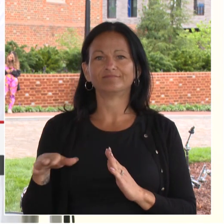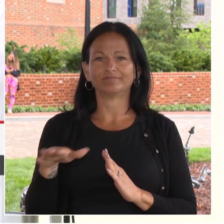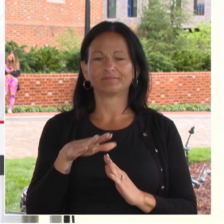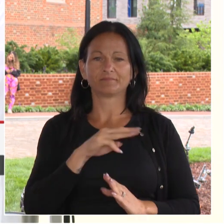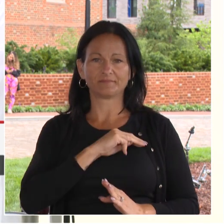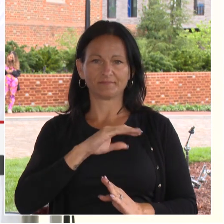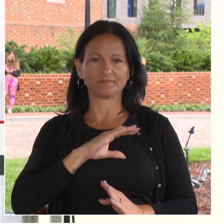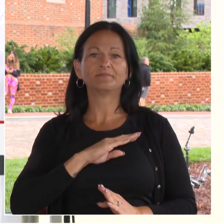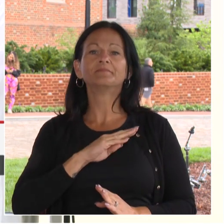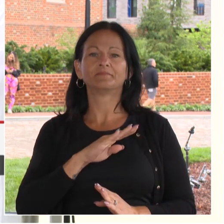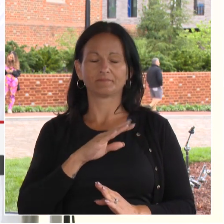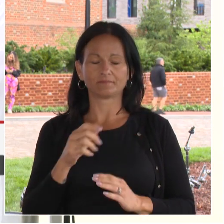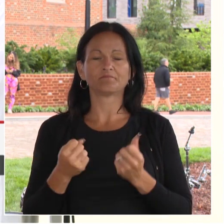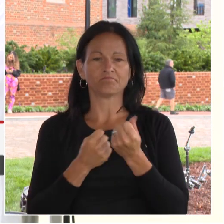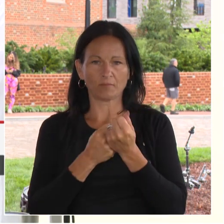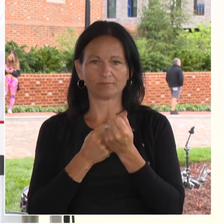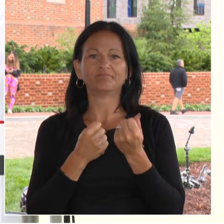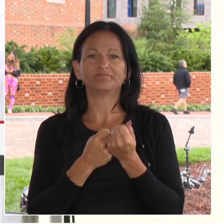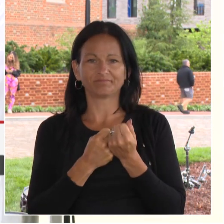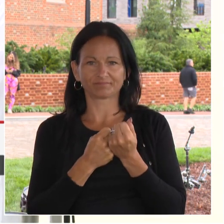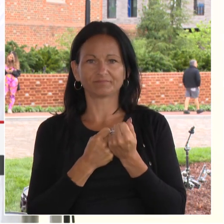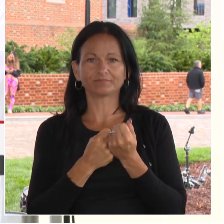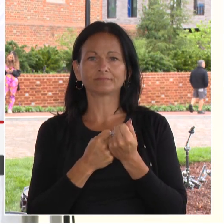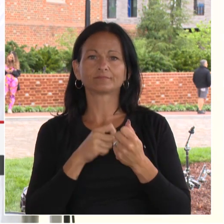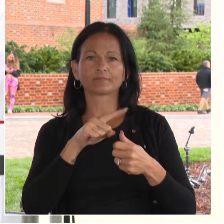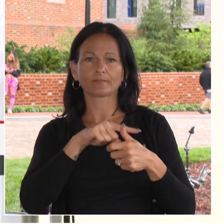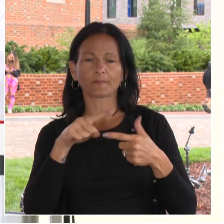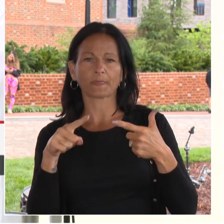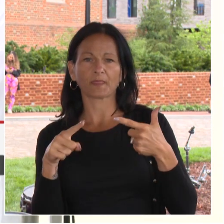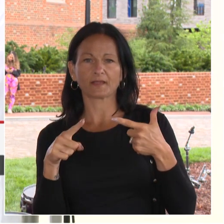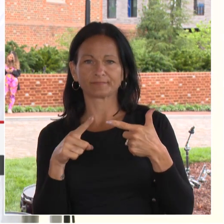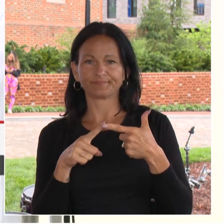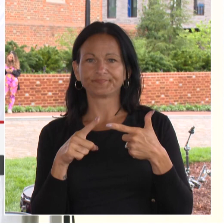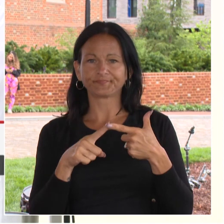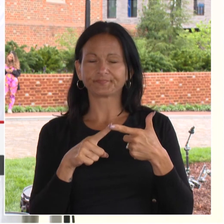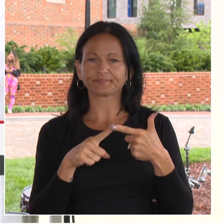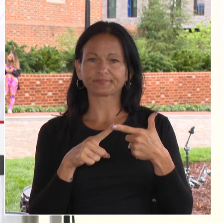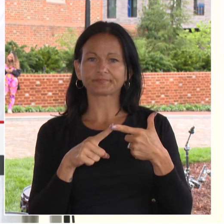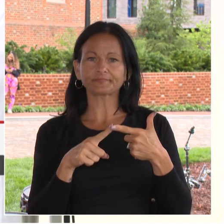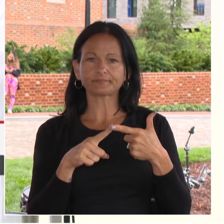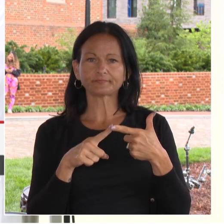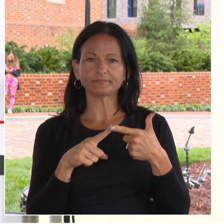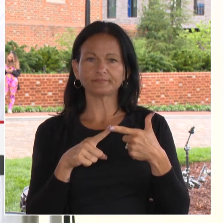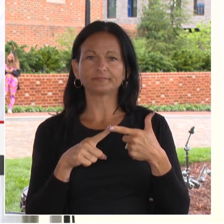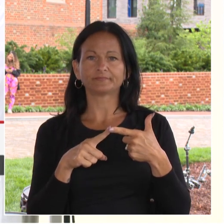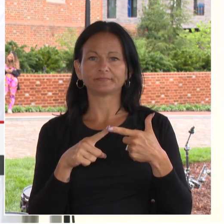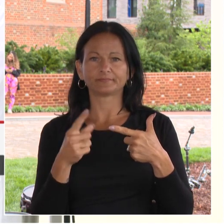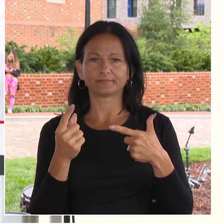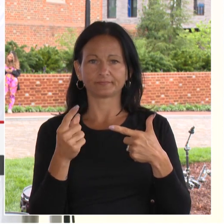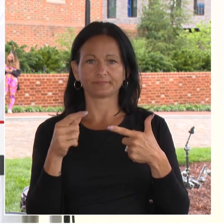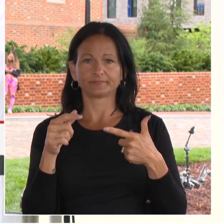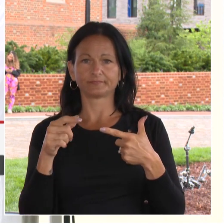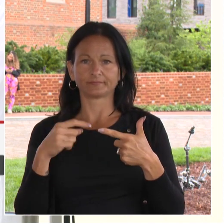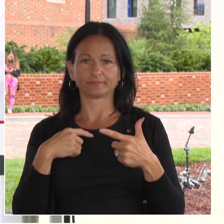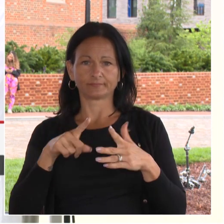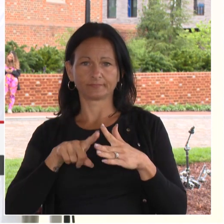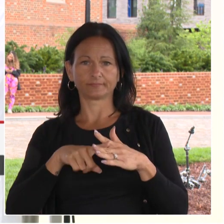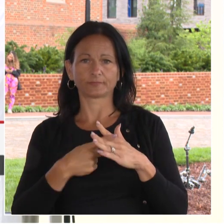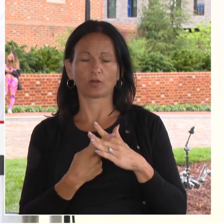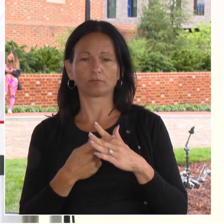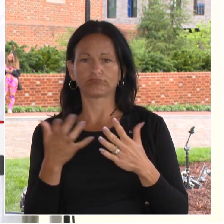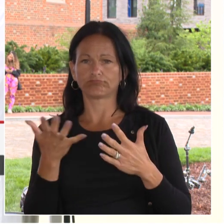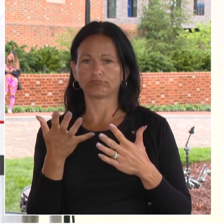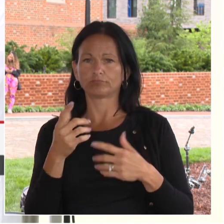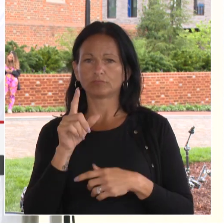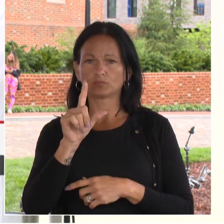embracing our plan in 2016 when they chose to sell the property to us instead of a number of other suitors, and to